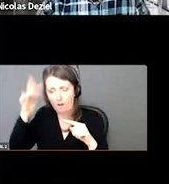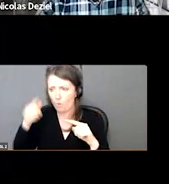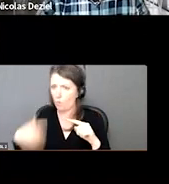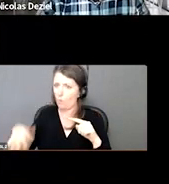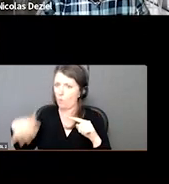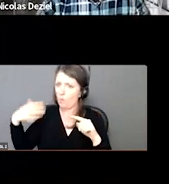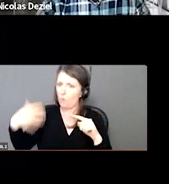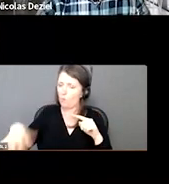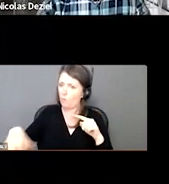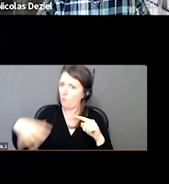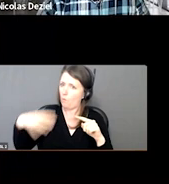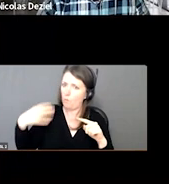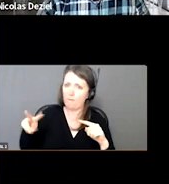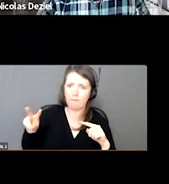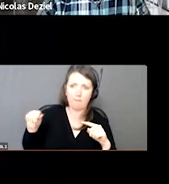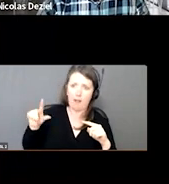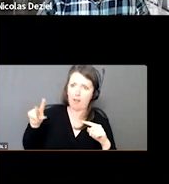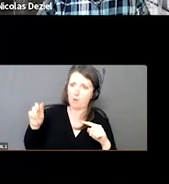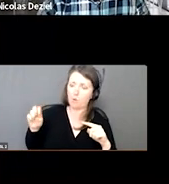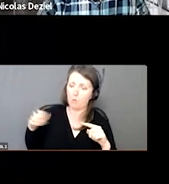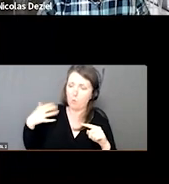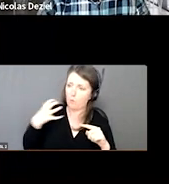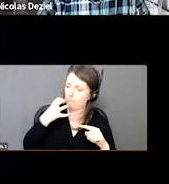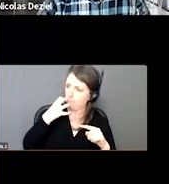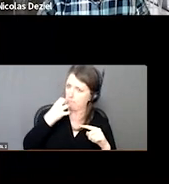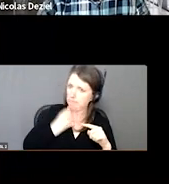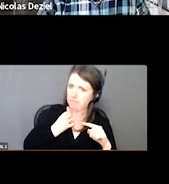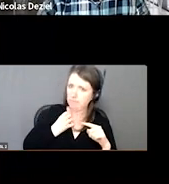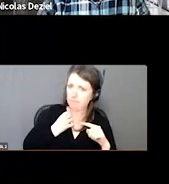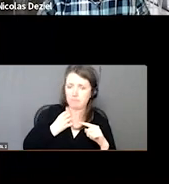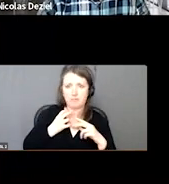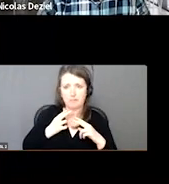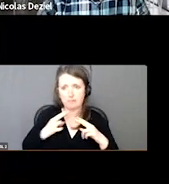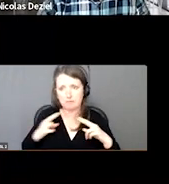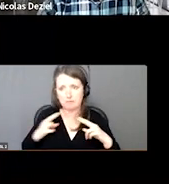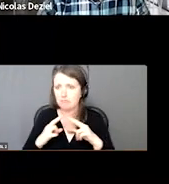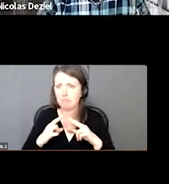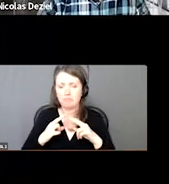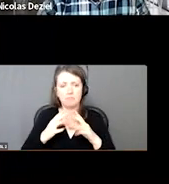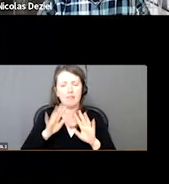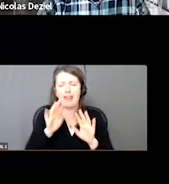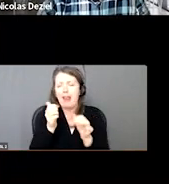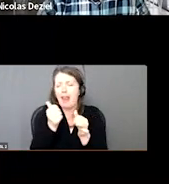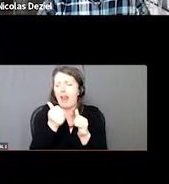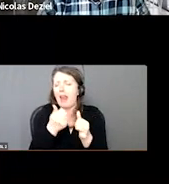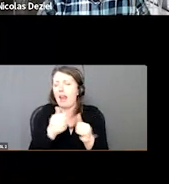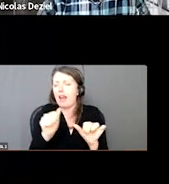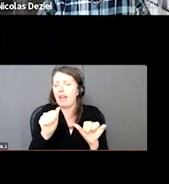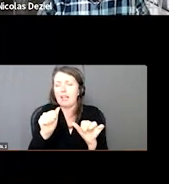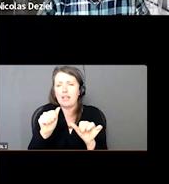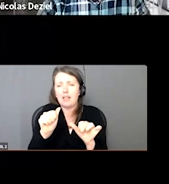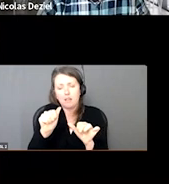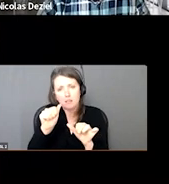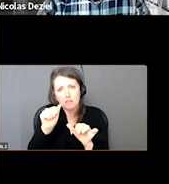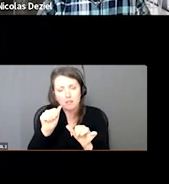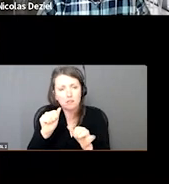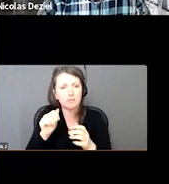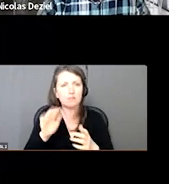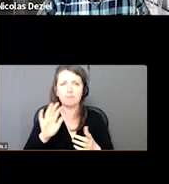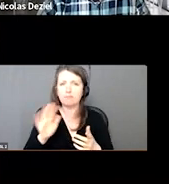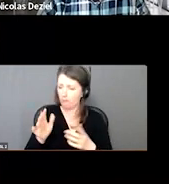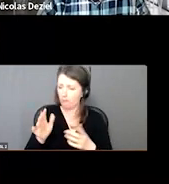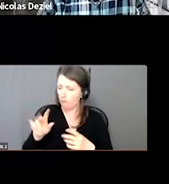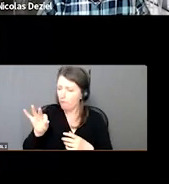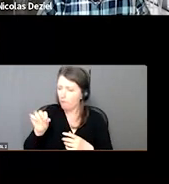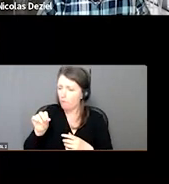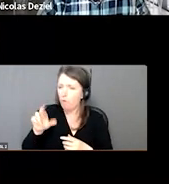secrecy. It could be a method, a technique, any proprietary know-how, research, data, formula,